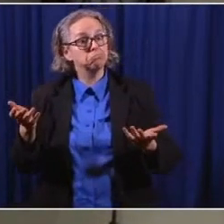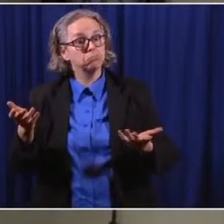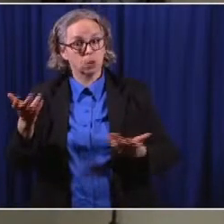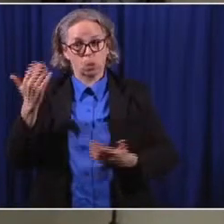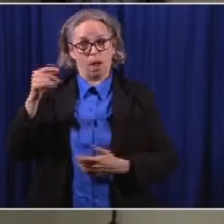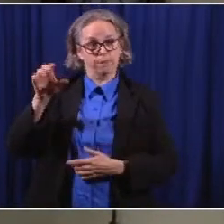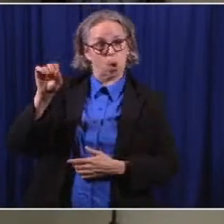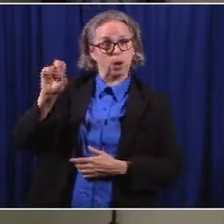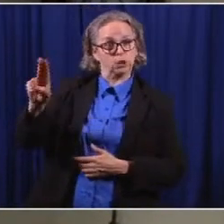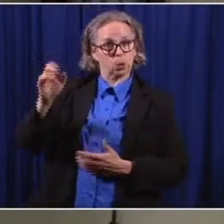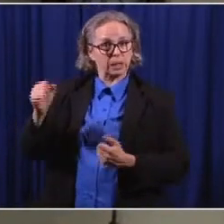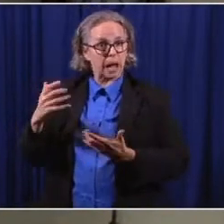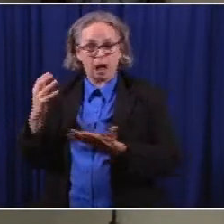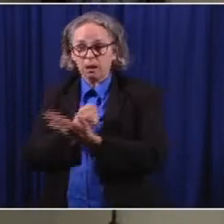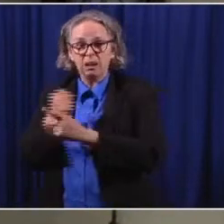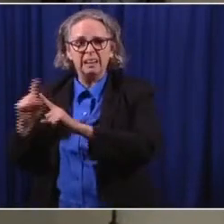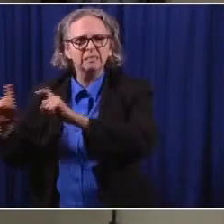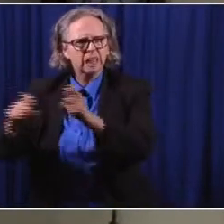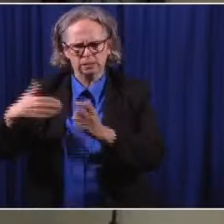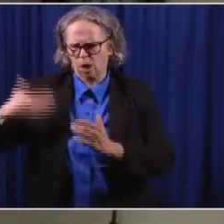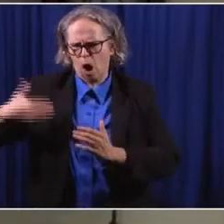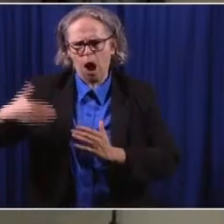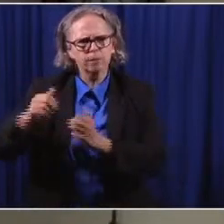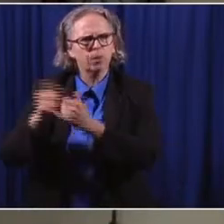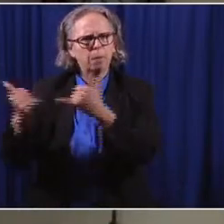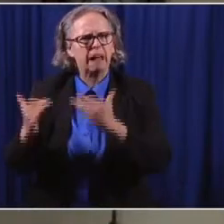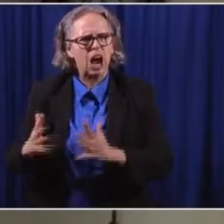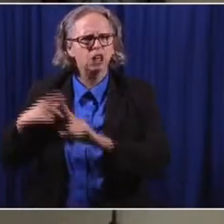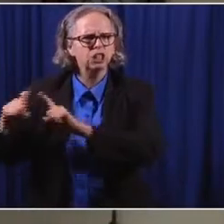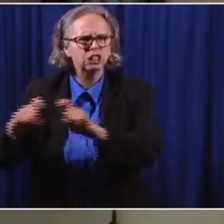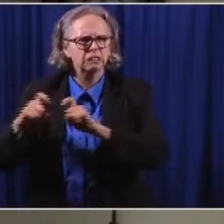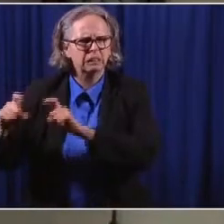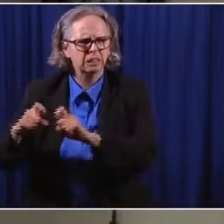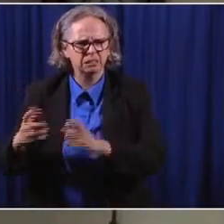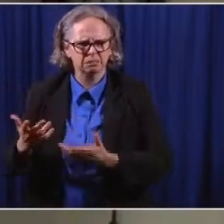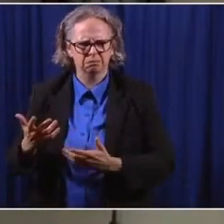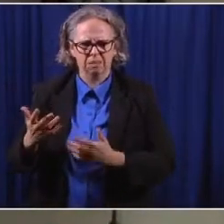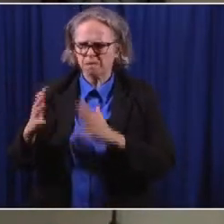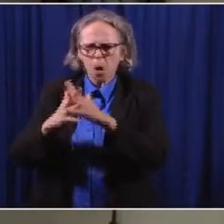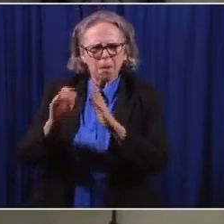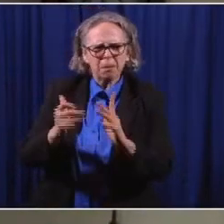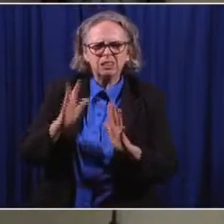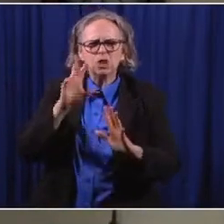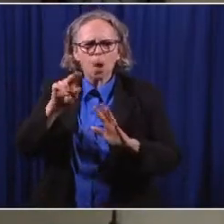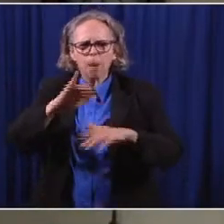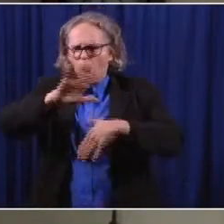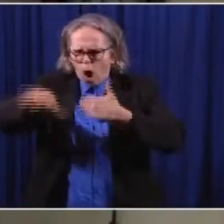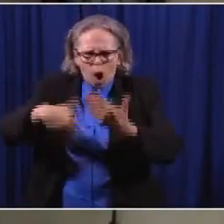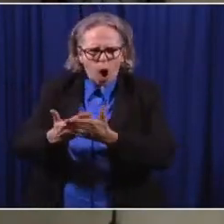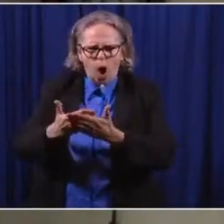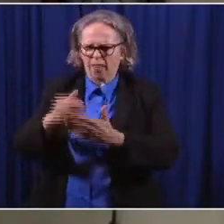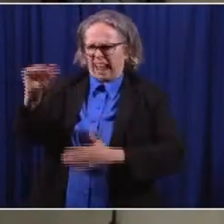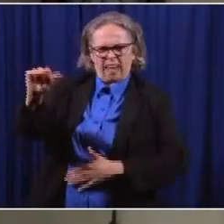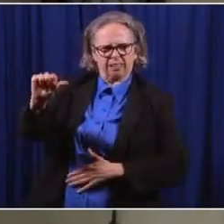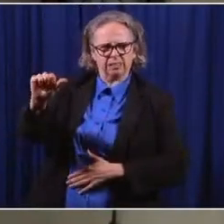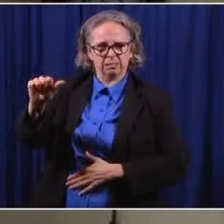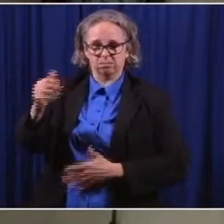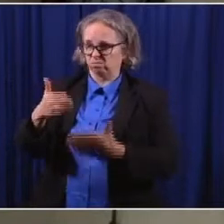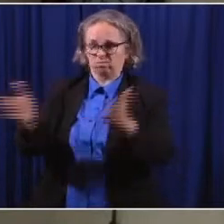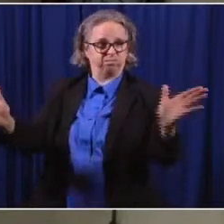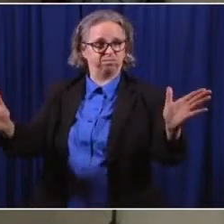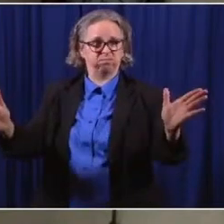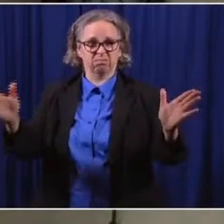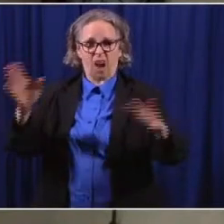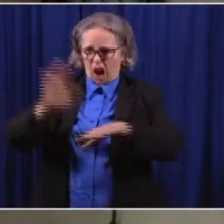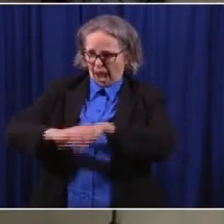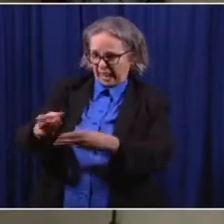not just their football players, but all the athletes, and they're testing quite extensively on campus too, with everybody. But they're